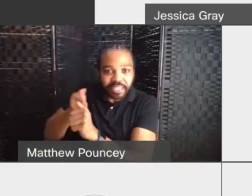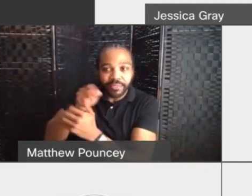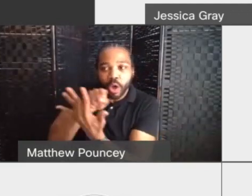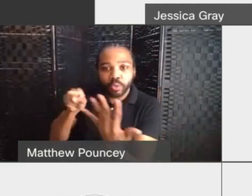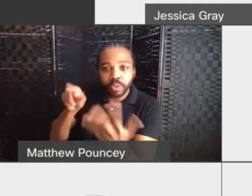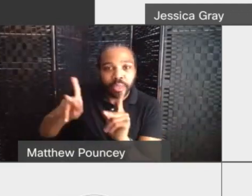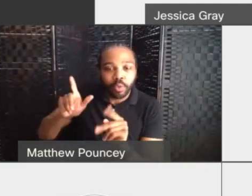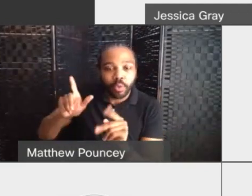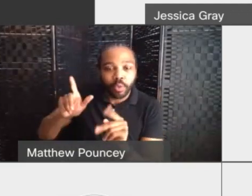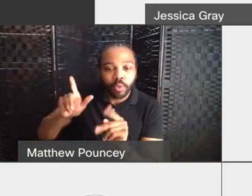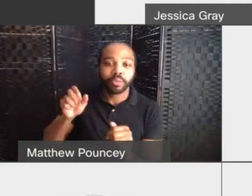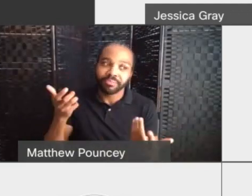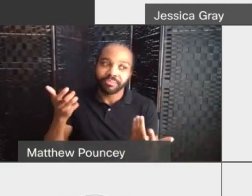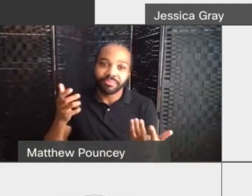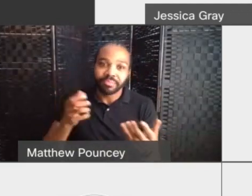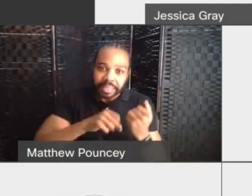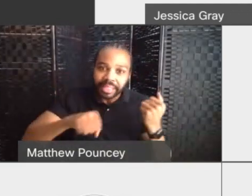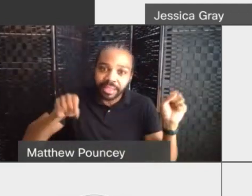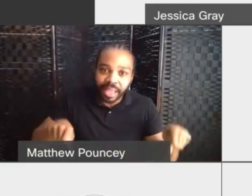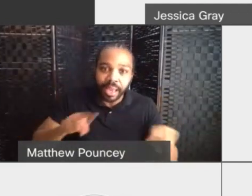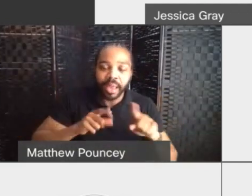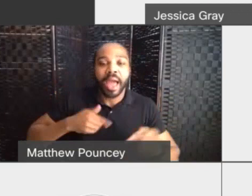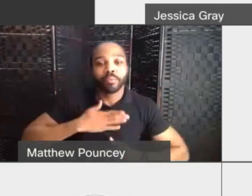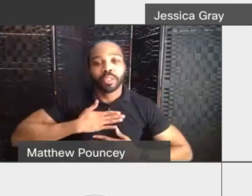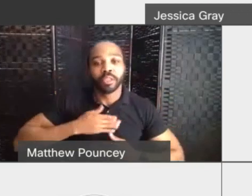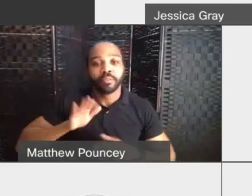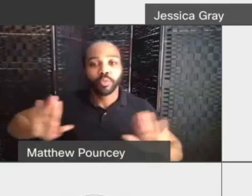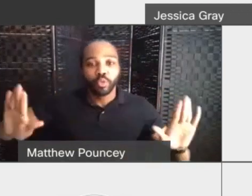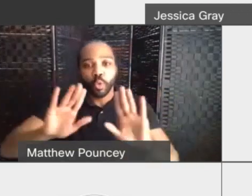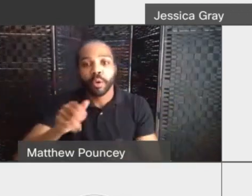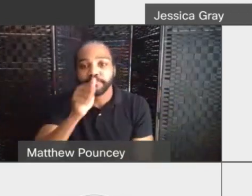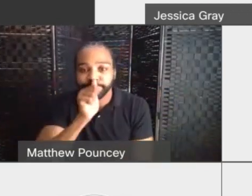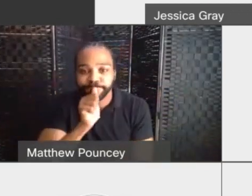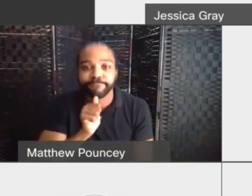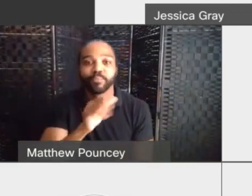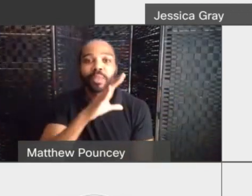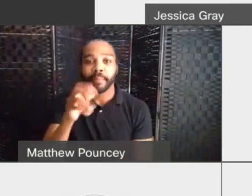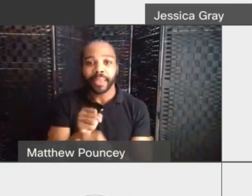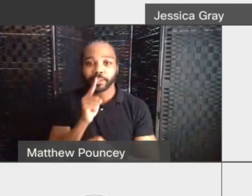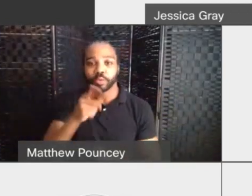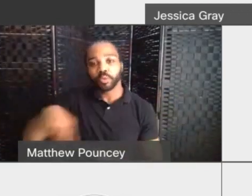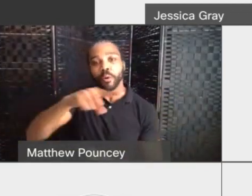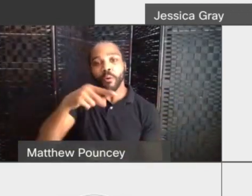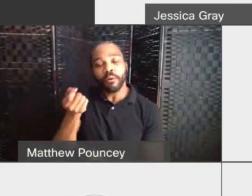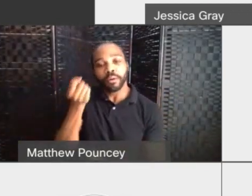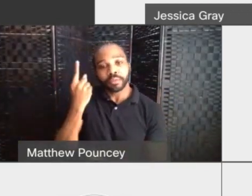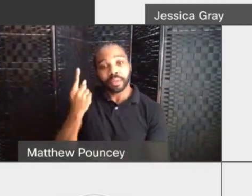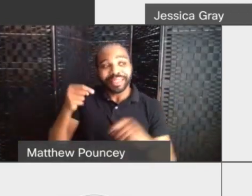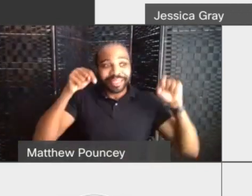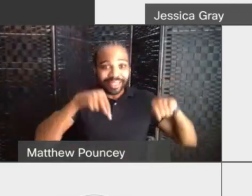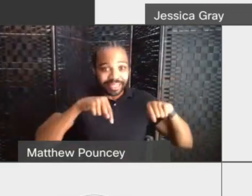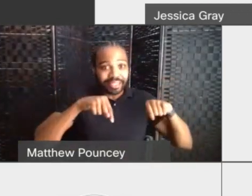and I just appreciate everybody's patience and just making sure that you understand that this is going to